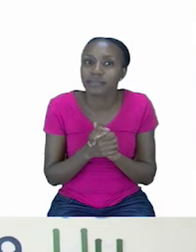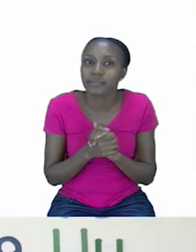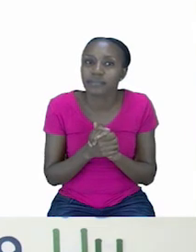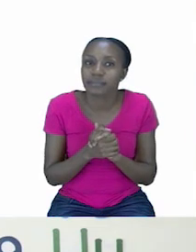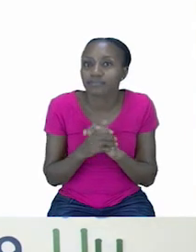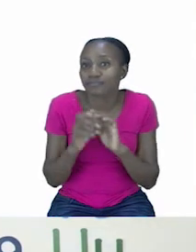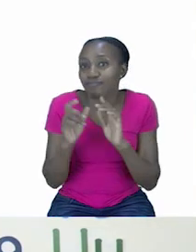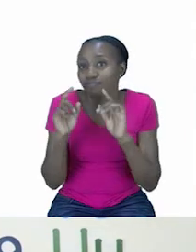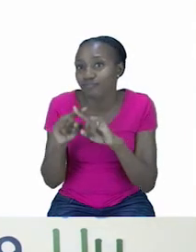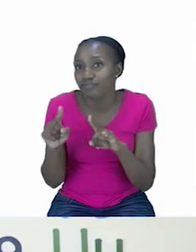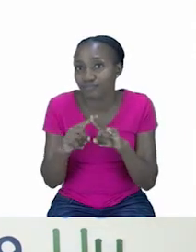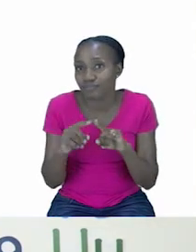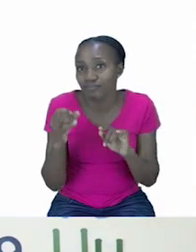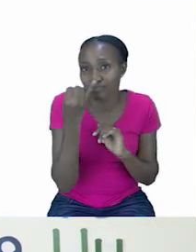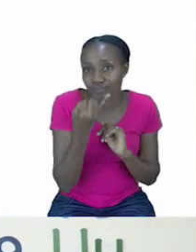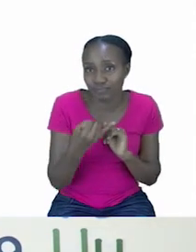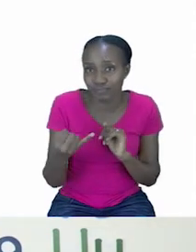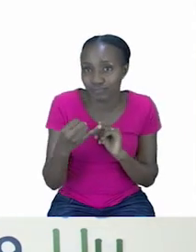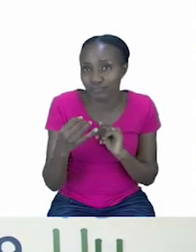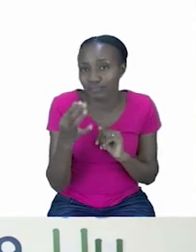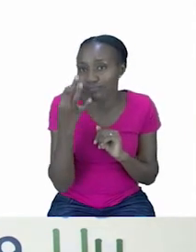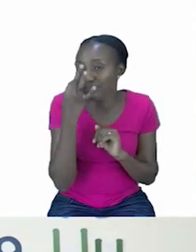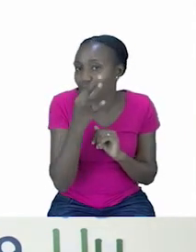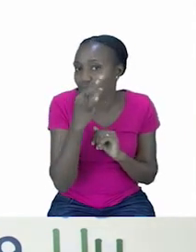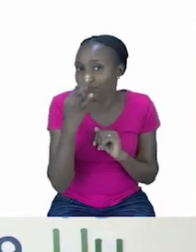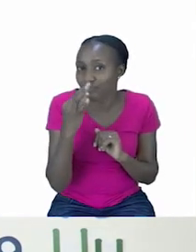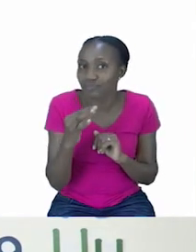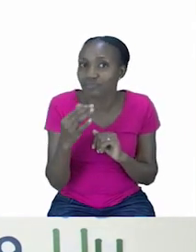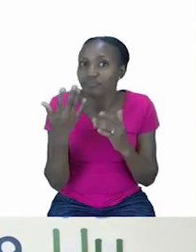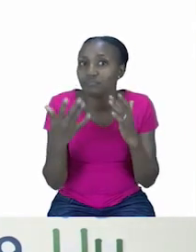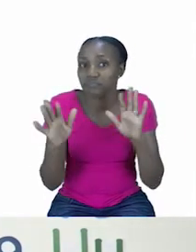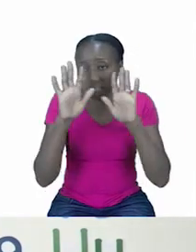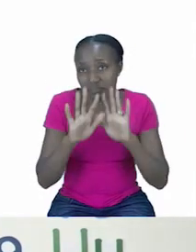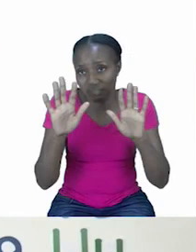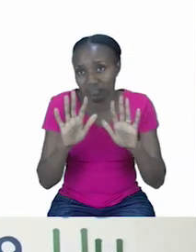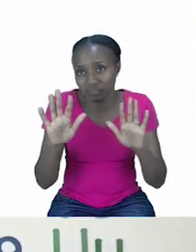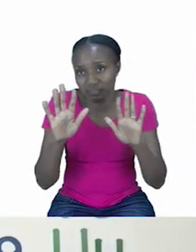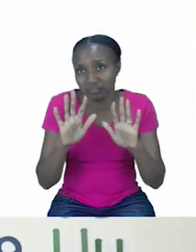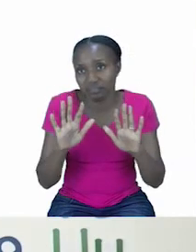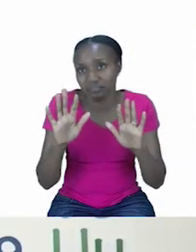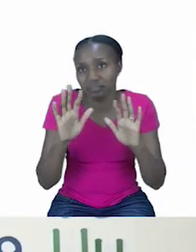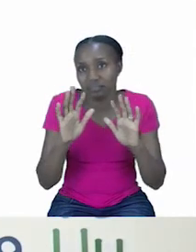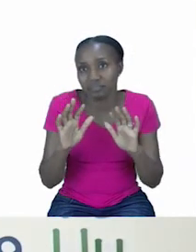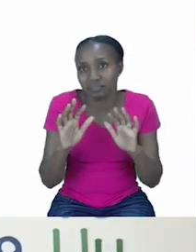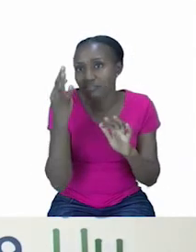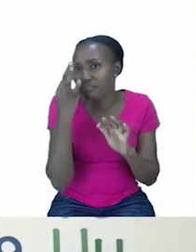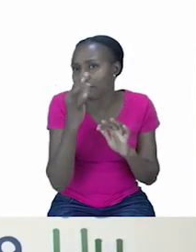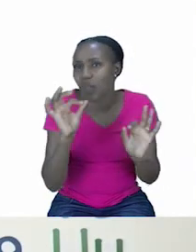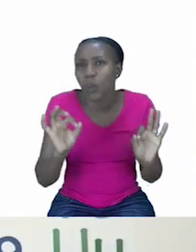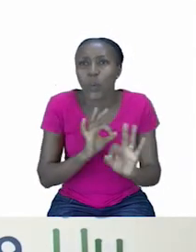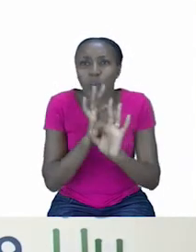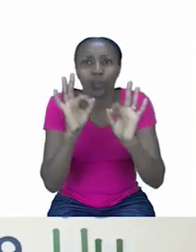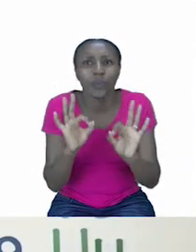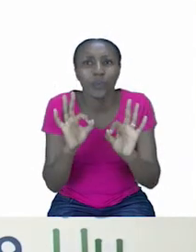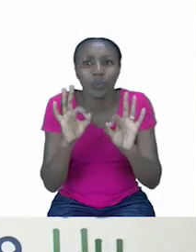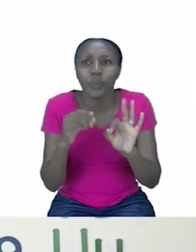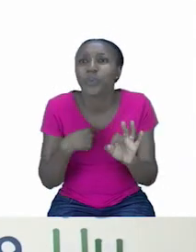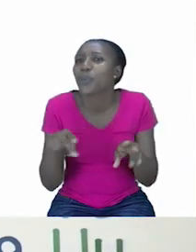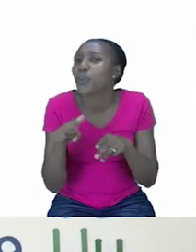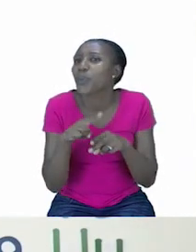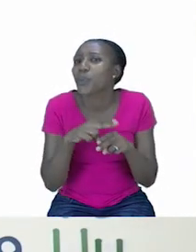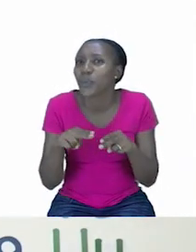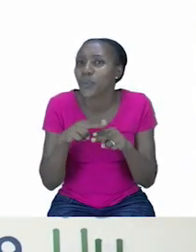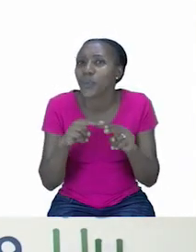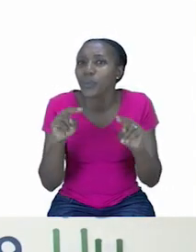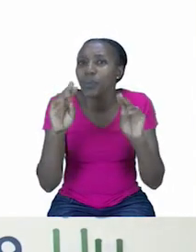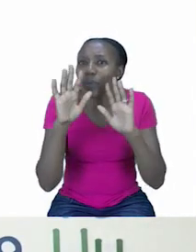even color the box. I want to use flowers because flowers are beautiful. And